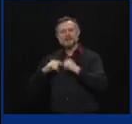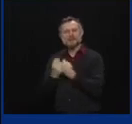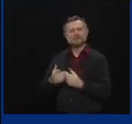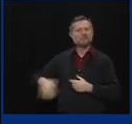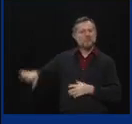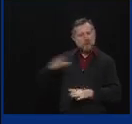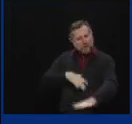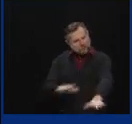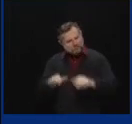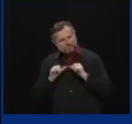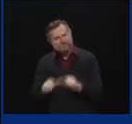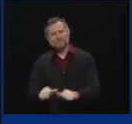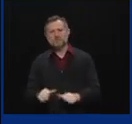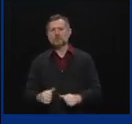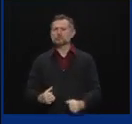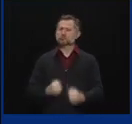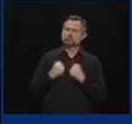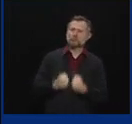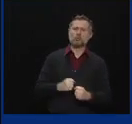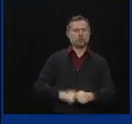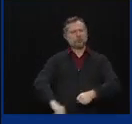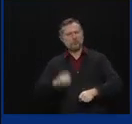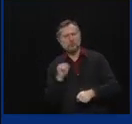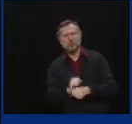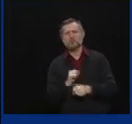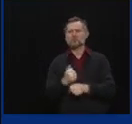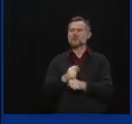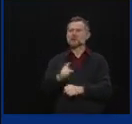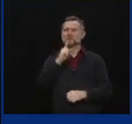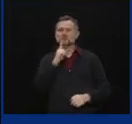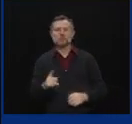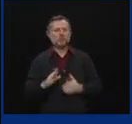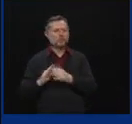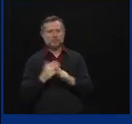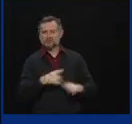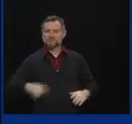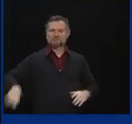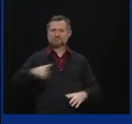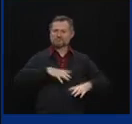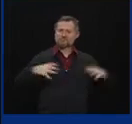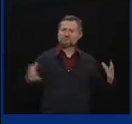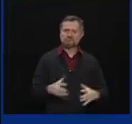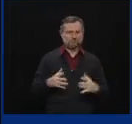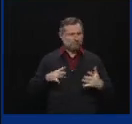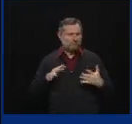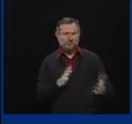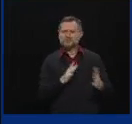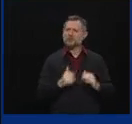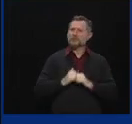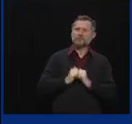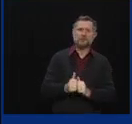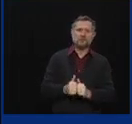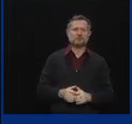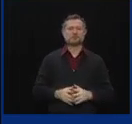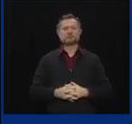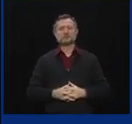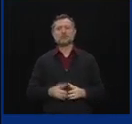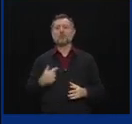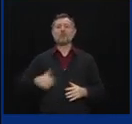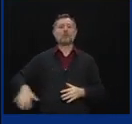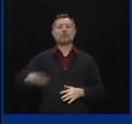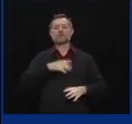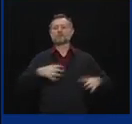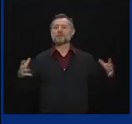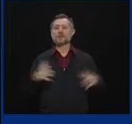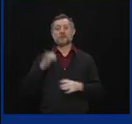strong work to ensure that we come together as a community to address it. And that's what it takes. We're all united as Buffalo Bills fans.